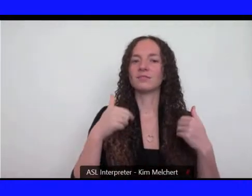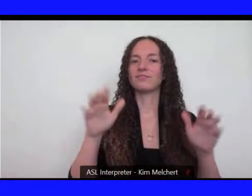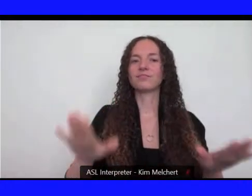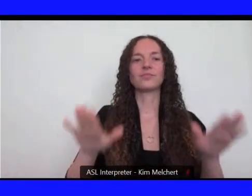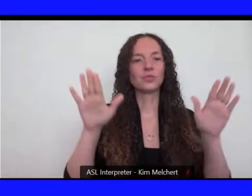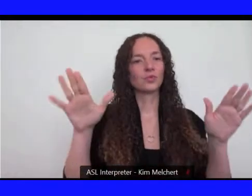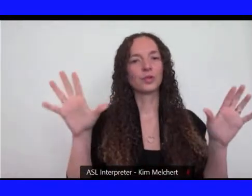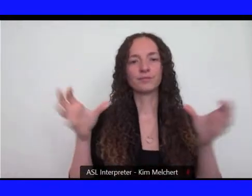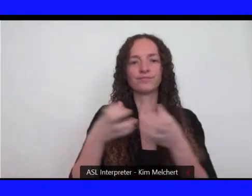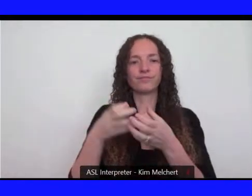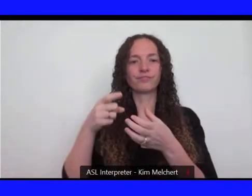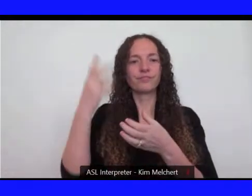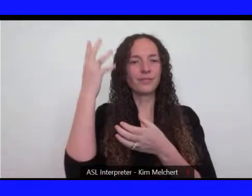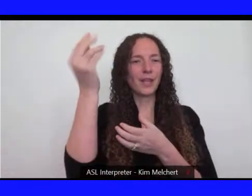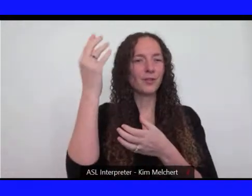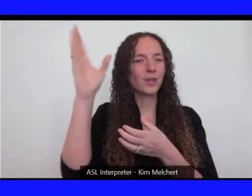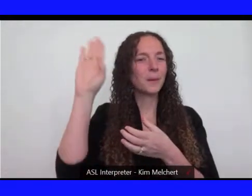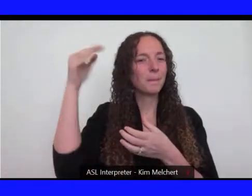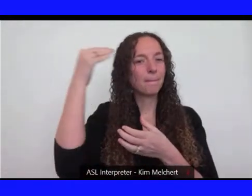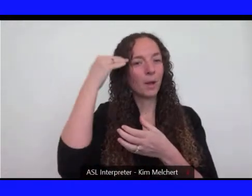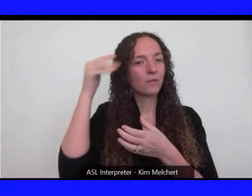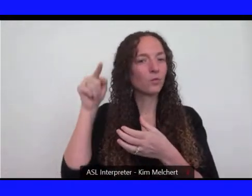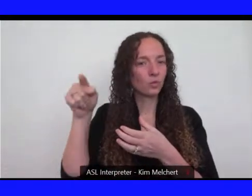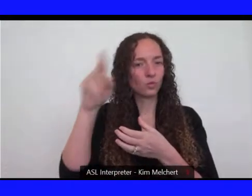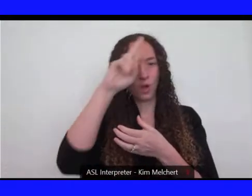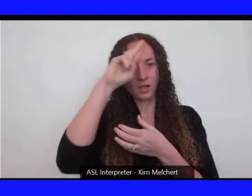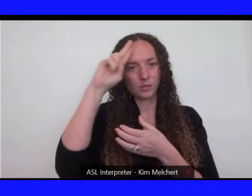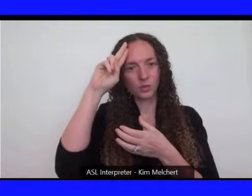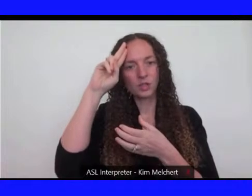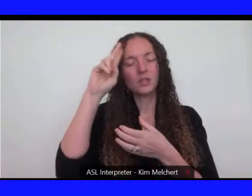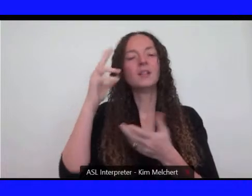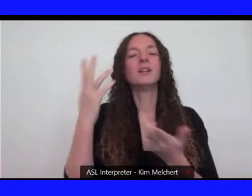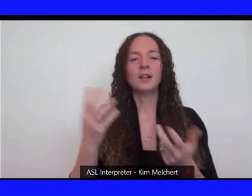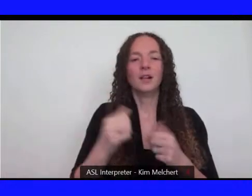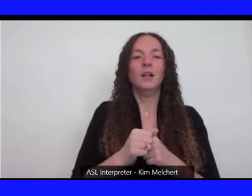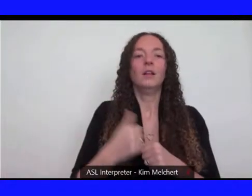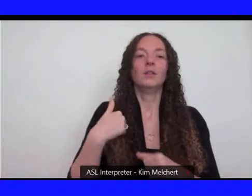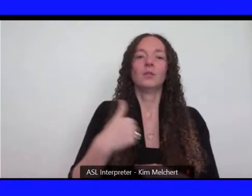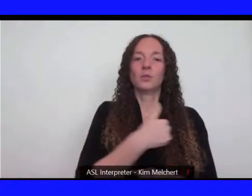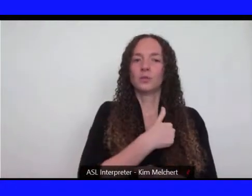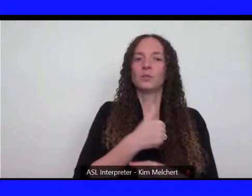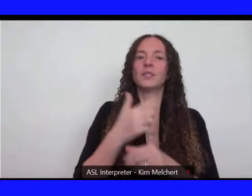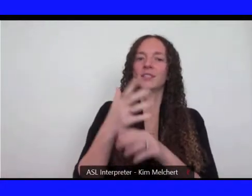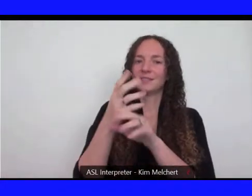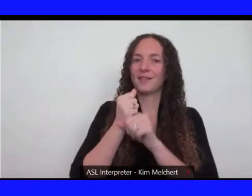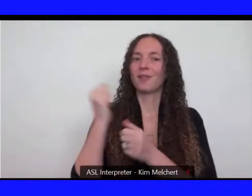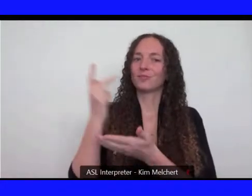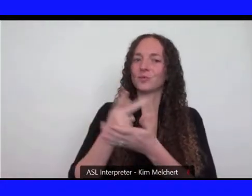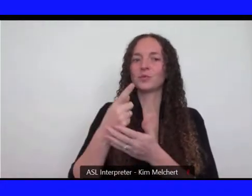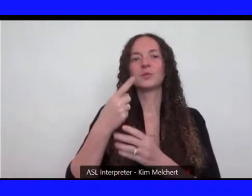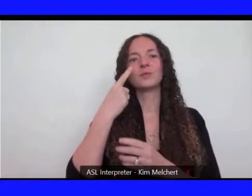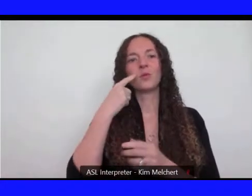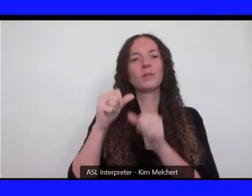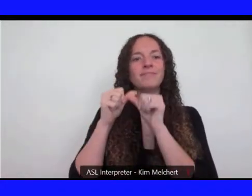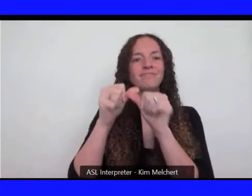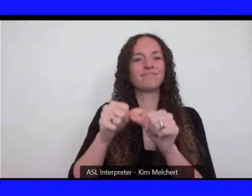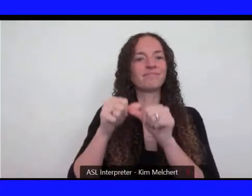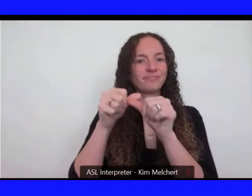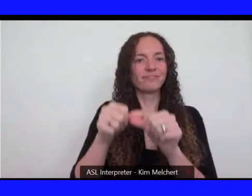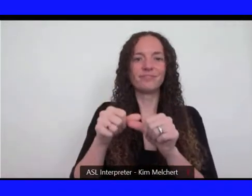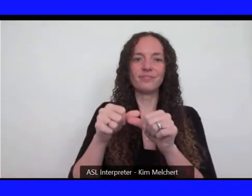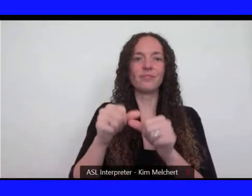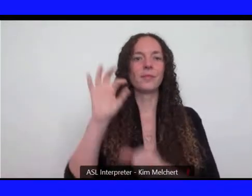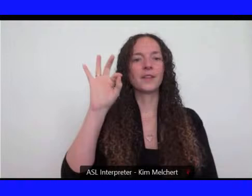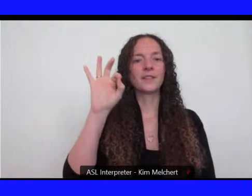position of their activities related to COVID right now. On the regulatory side, we are engaging with